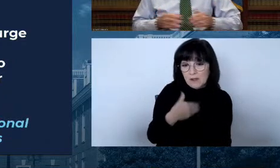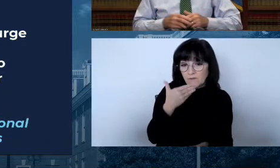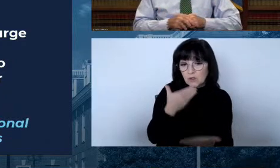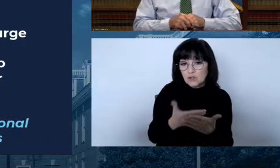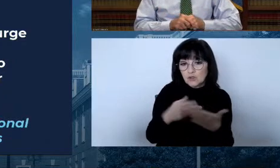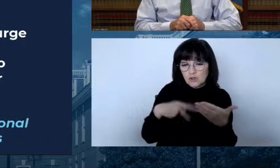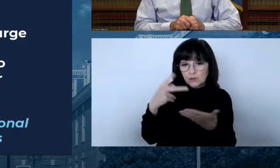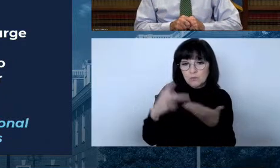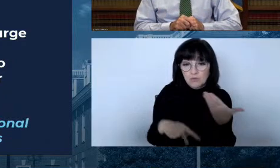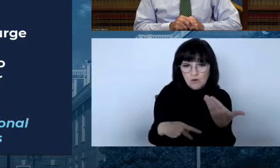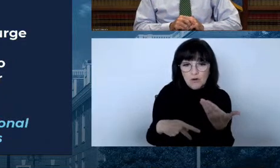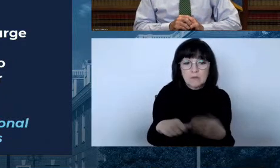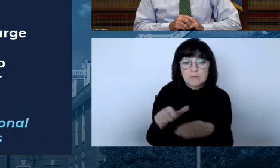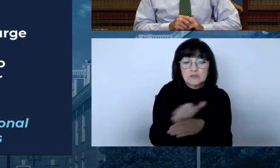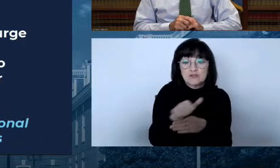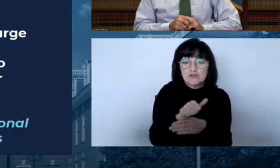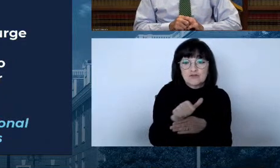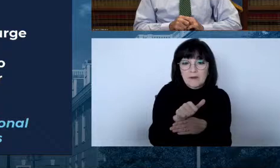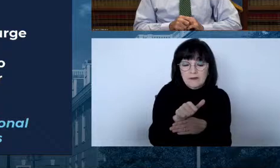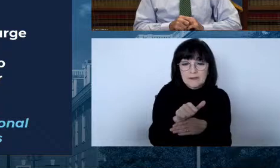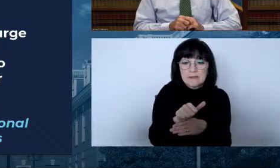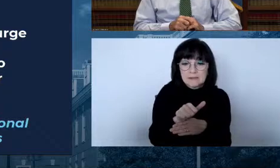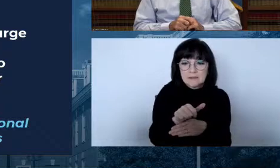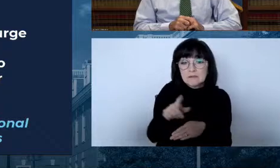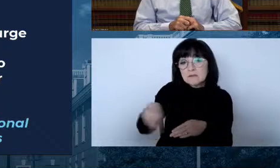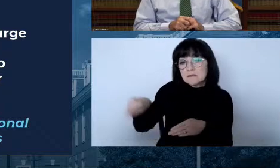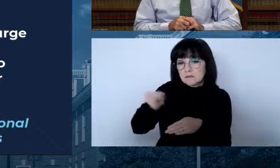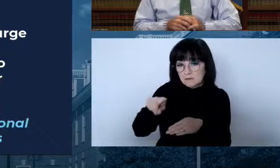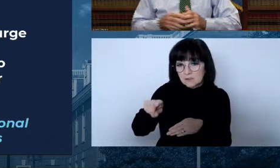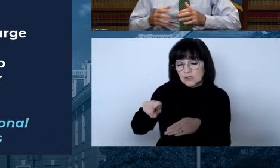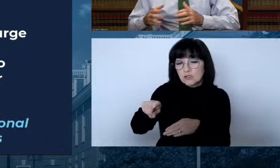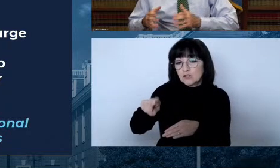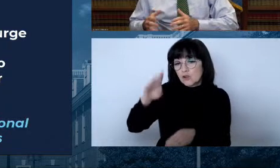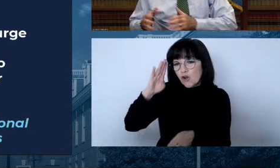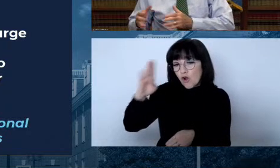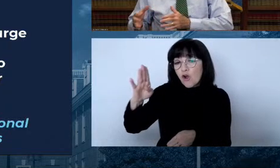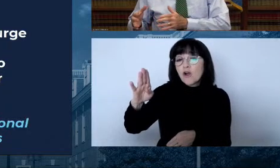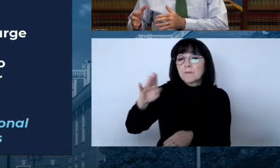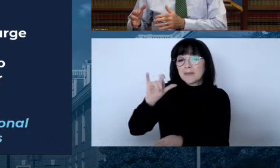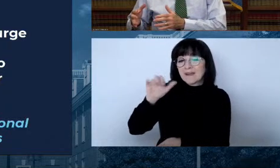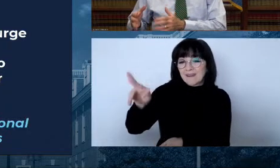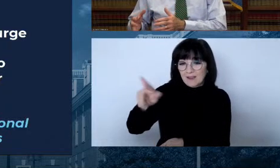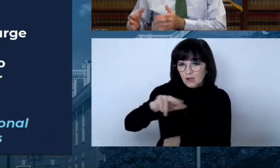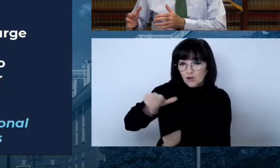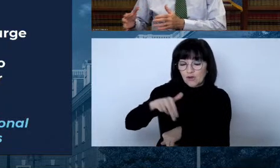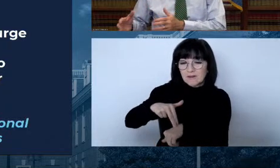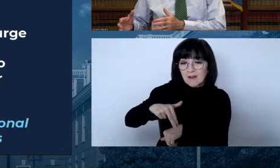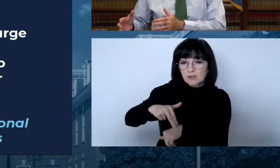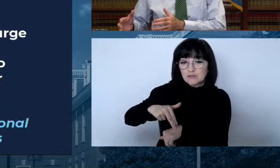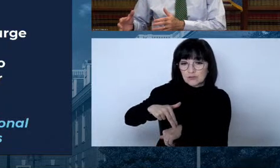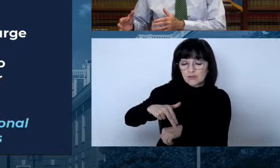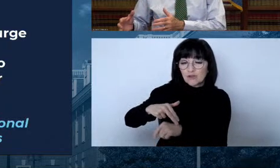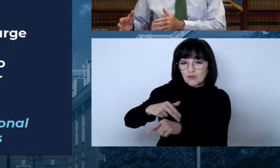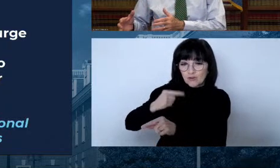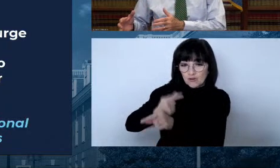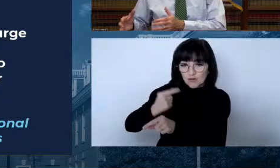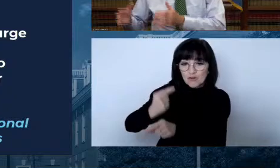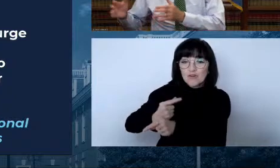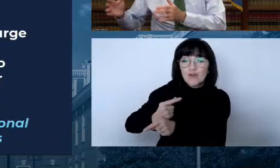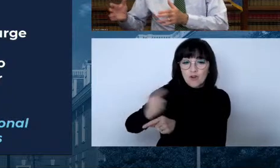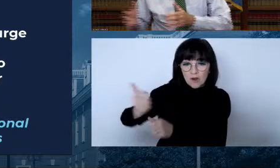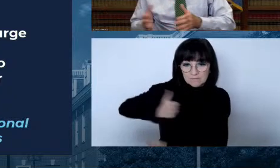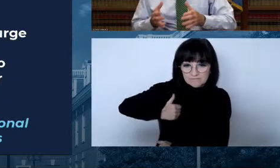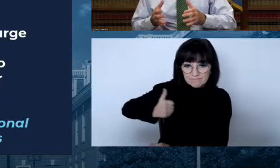up members of our Delaware Army and Air National Guard to work as CNAs in skilled nursing